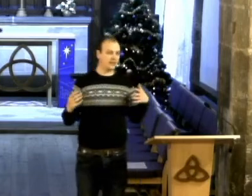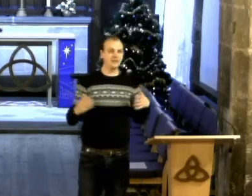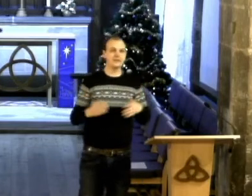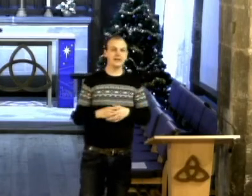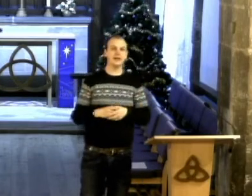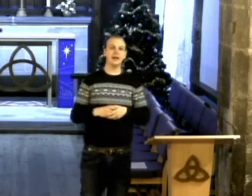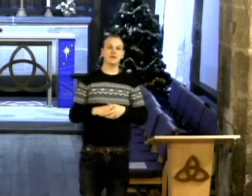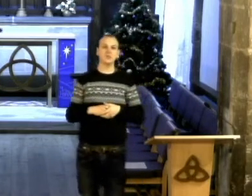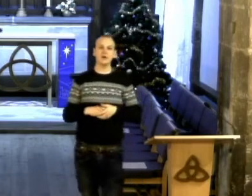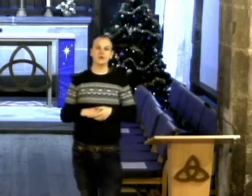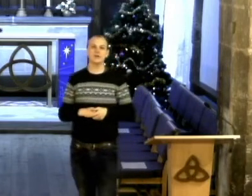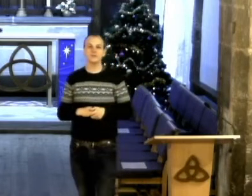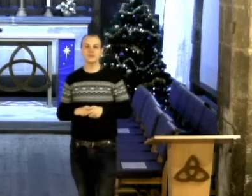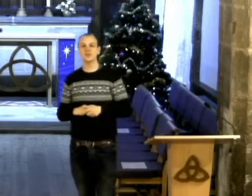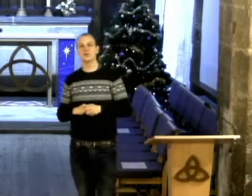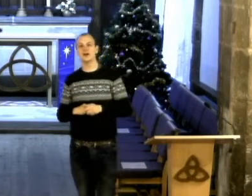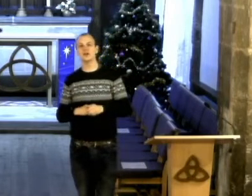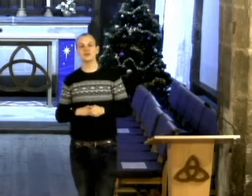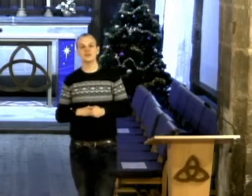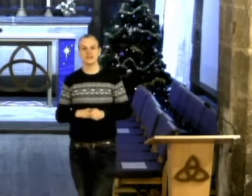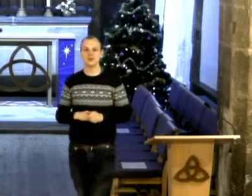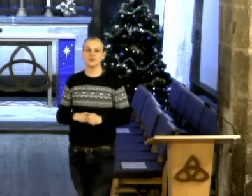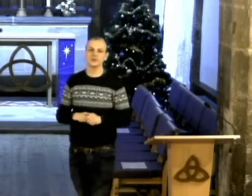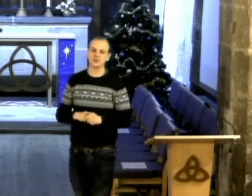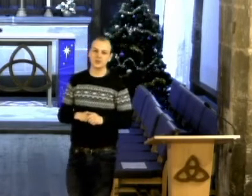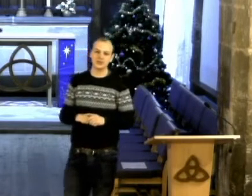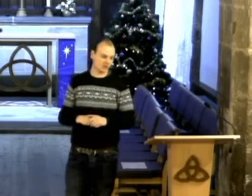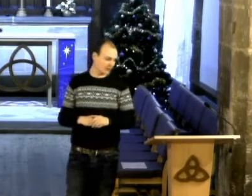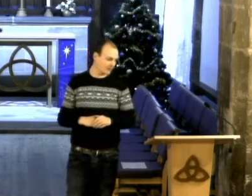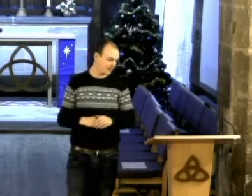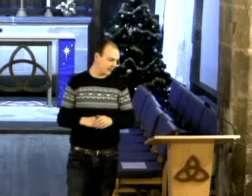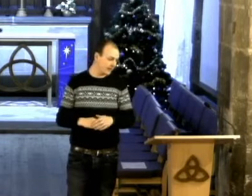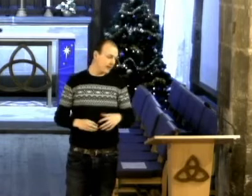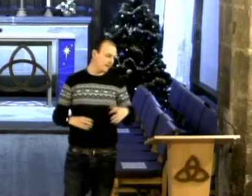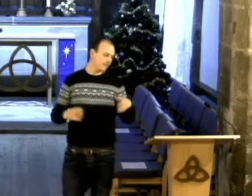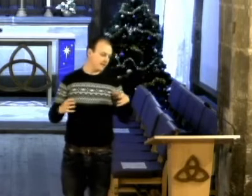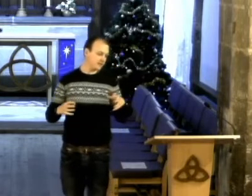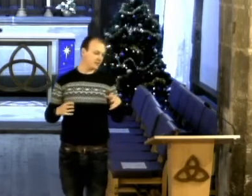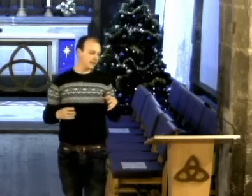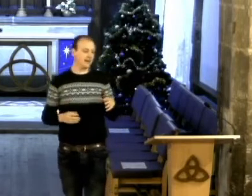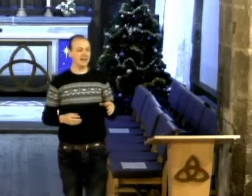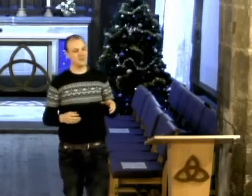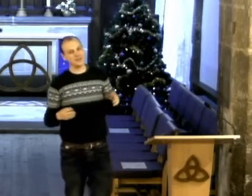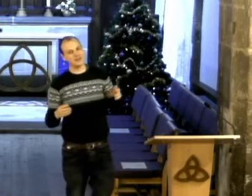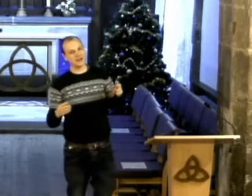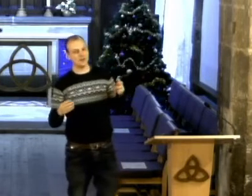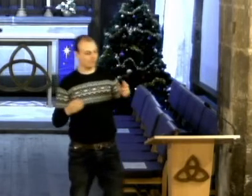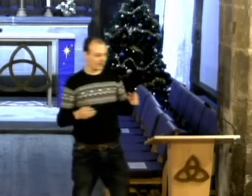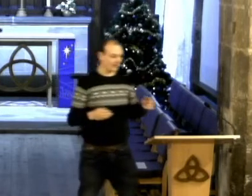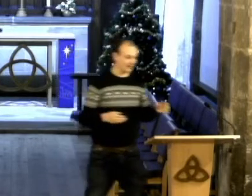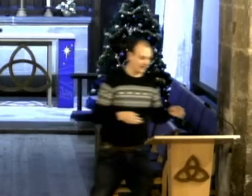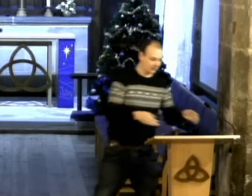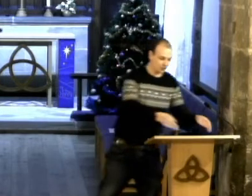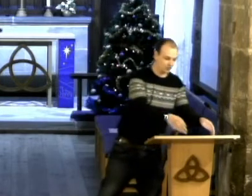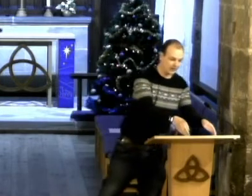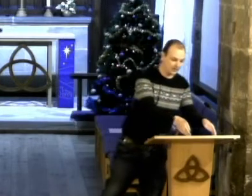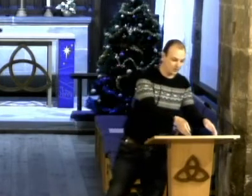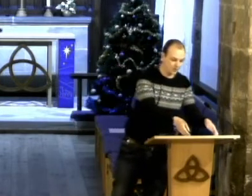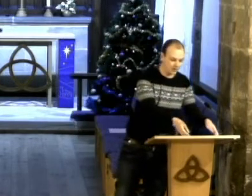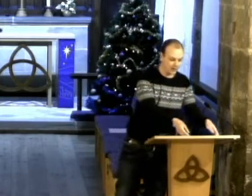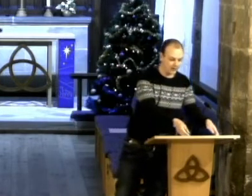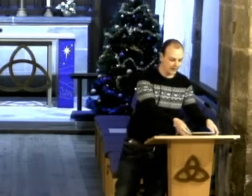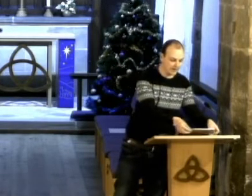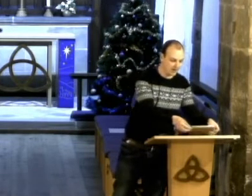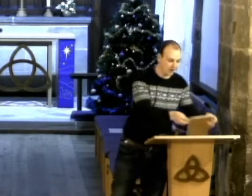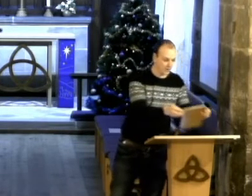Good evening and welcome to our Christingle for 2020. This year has been a really strange